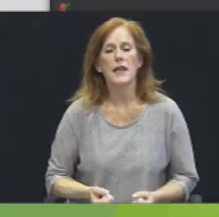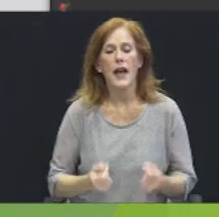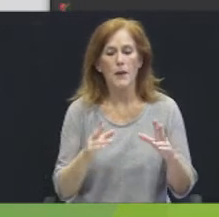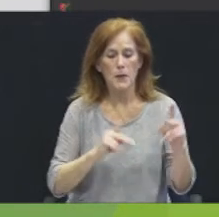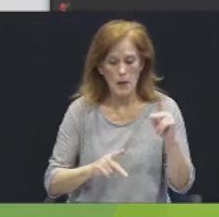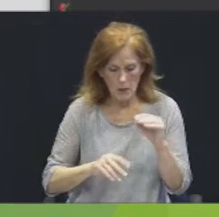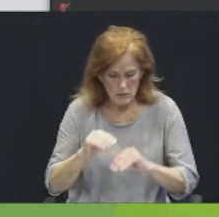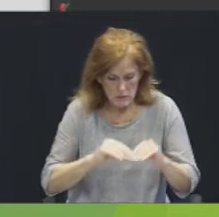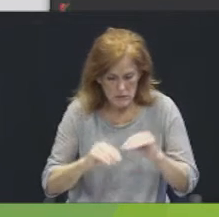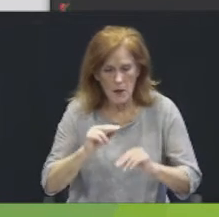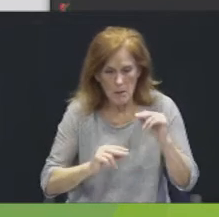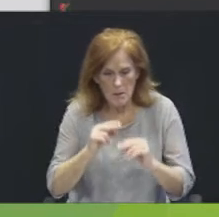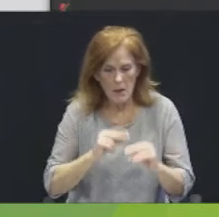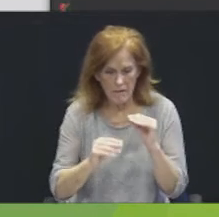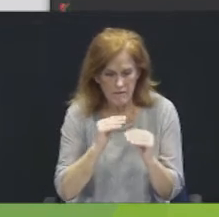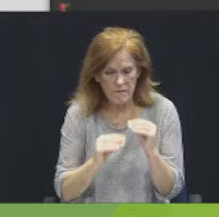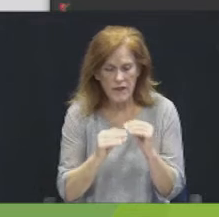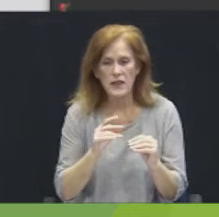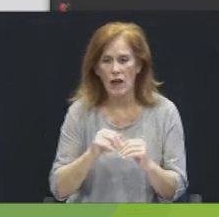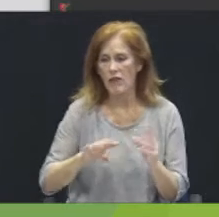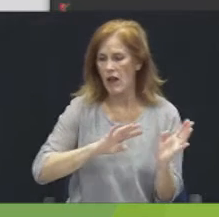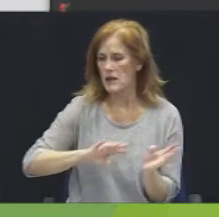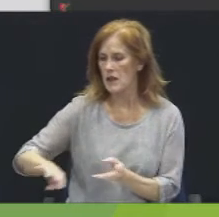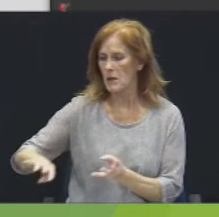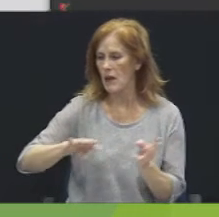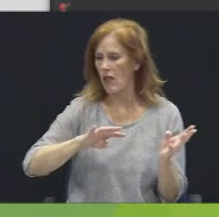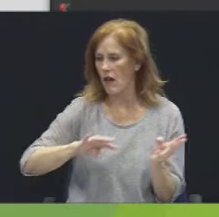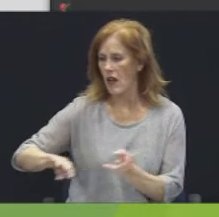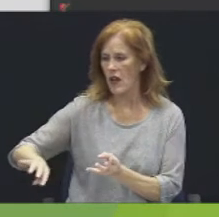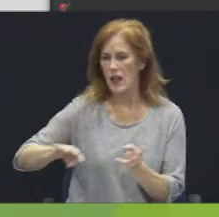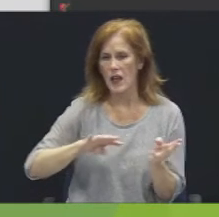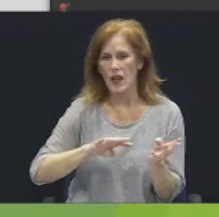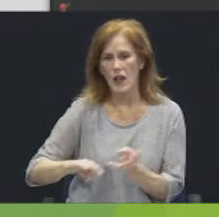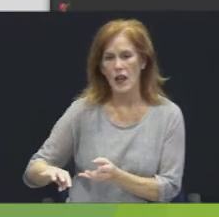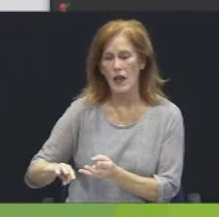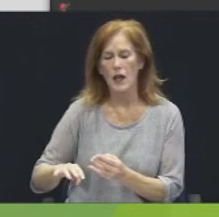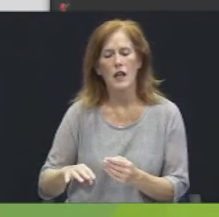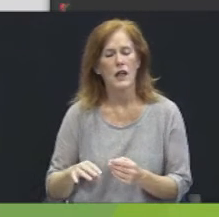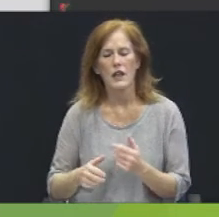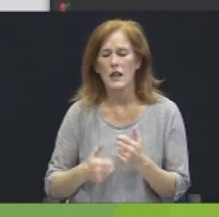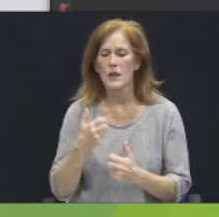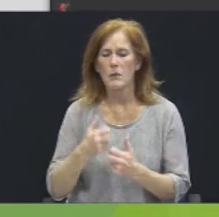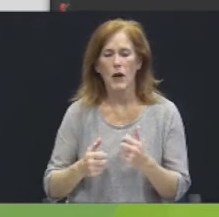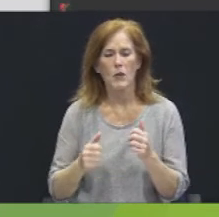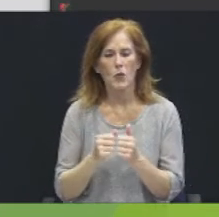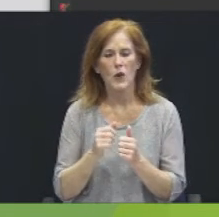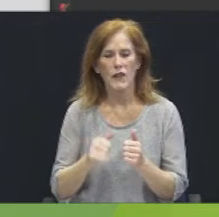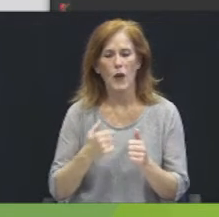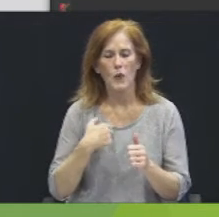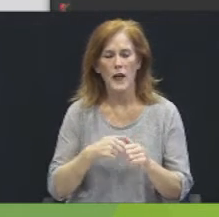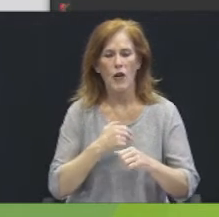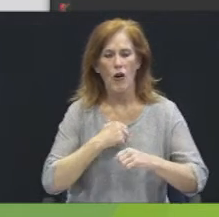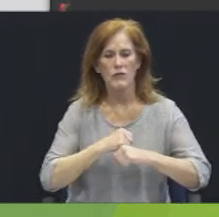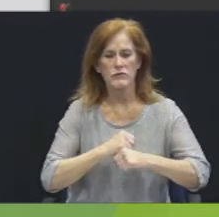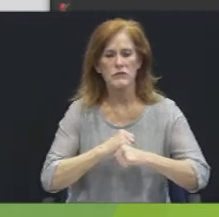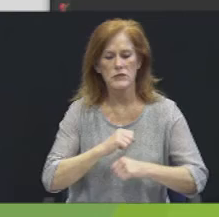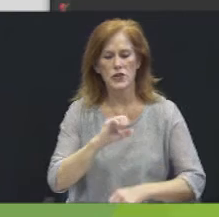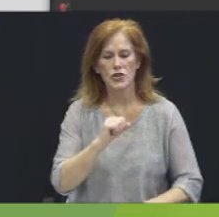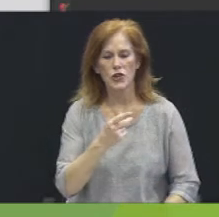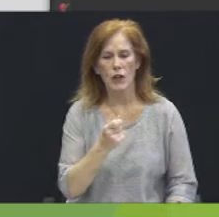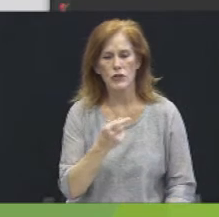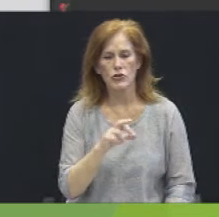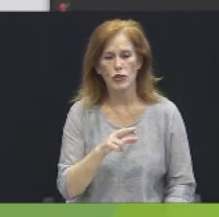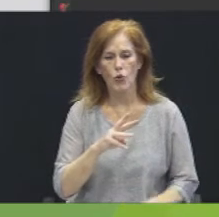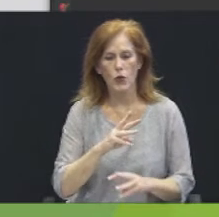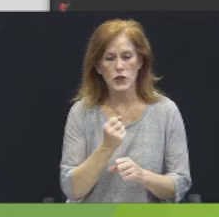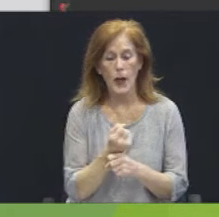put together on that assembly line. The problem that comes along with sheltered workshops is individuals will then get